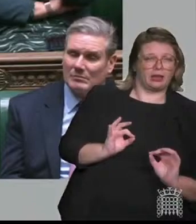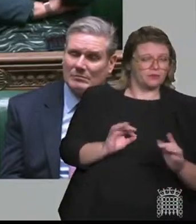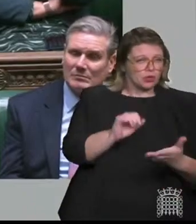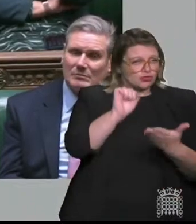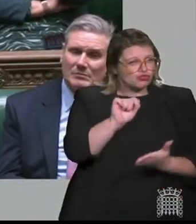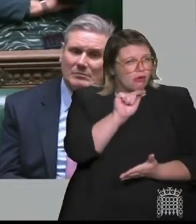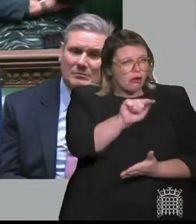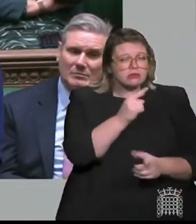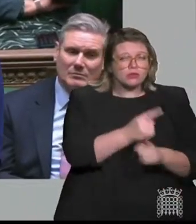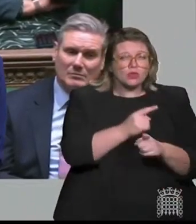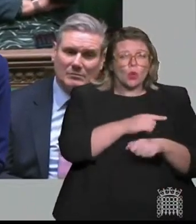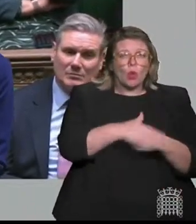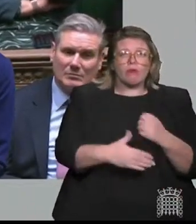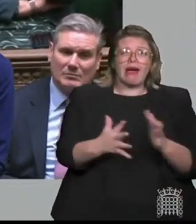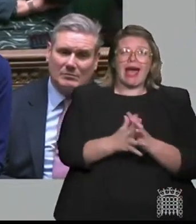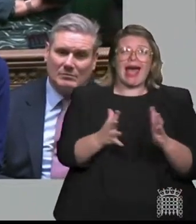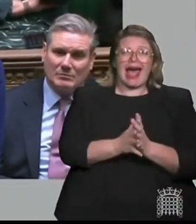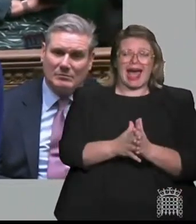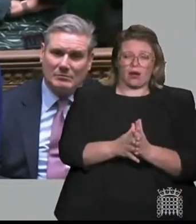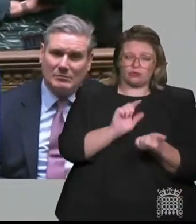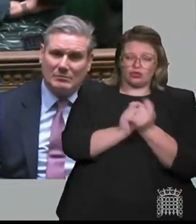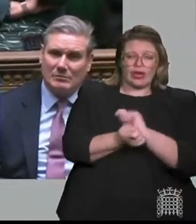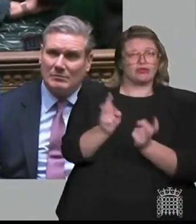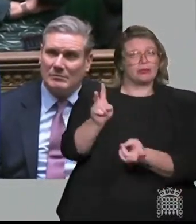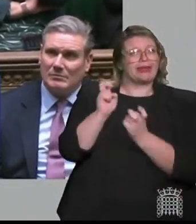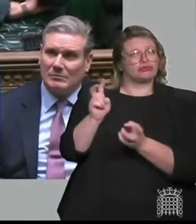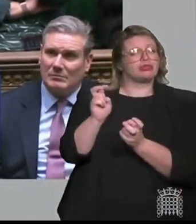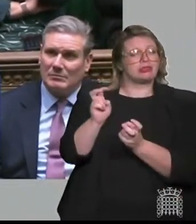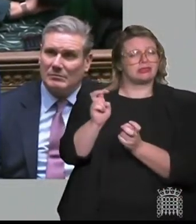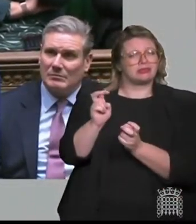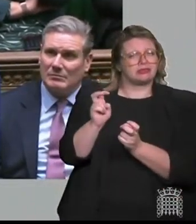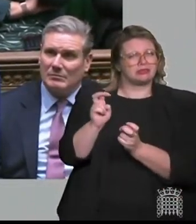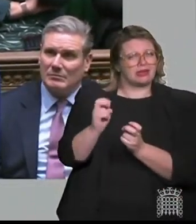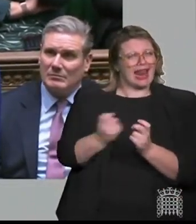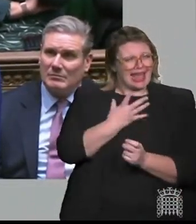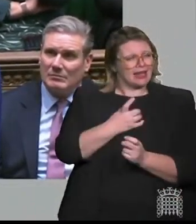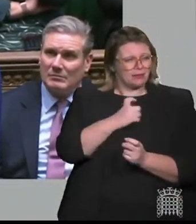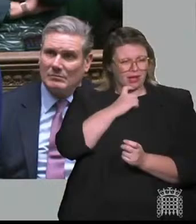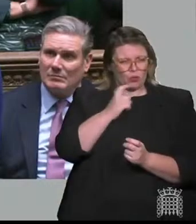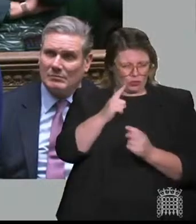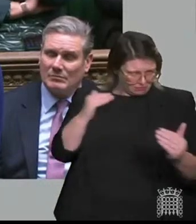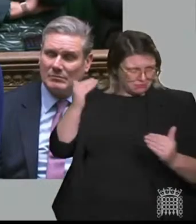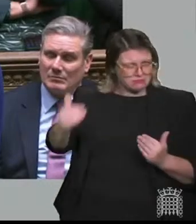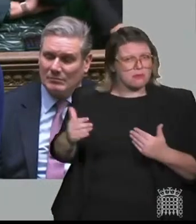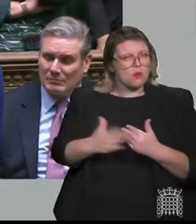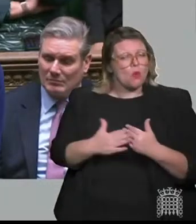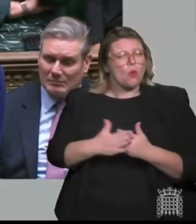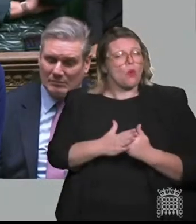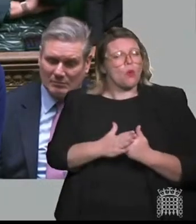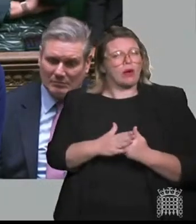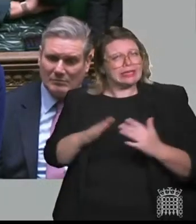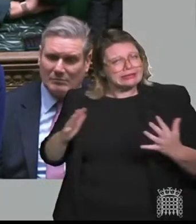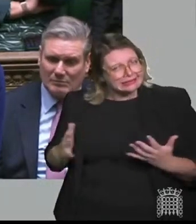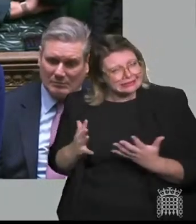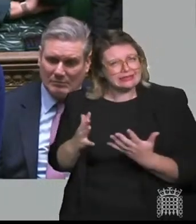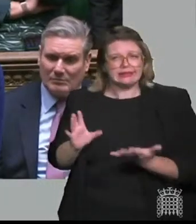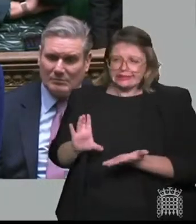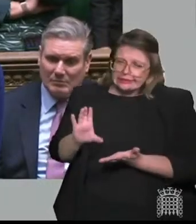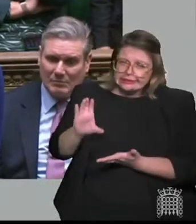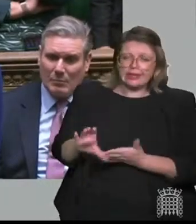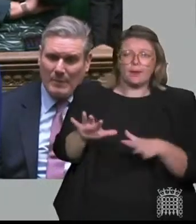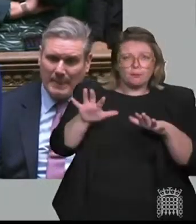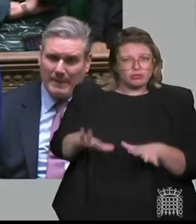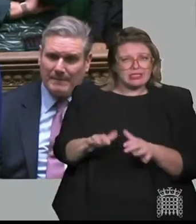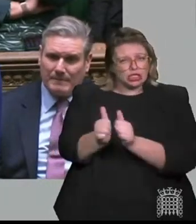talking about unlocking capital by reforming pensions. But Labour would go further, encouraging investment into British start-up firms